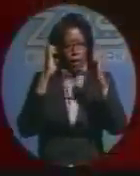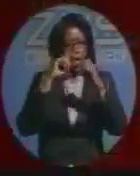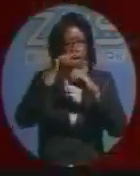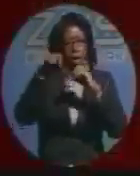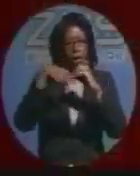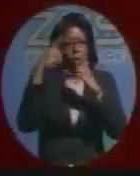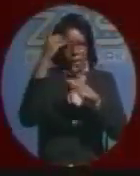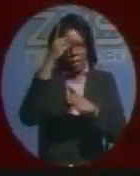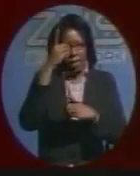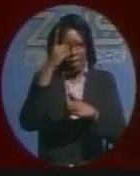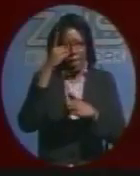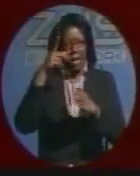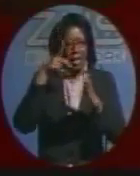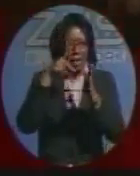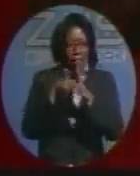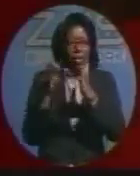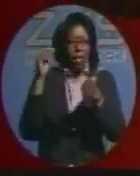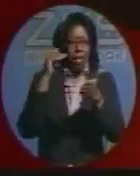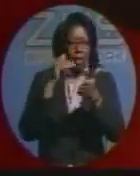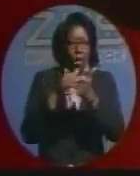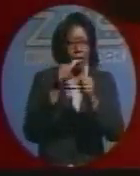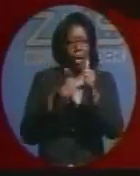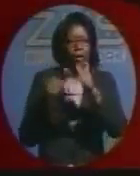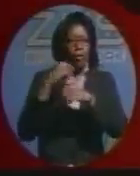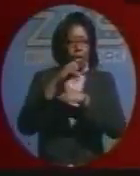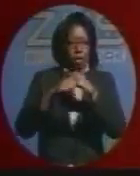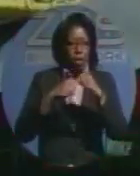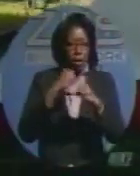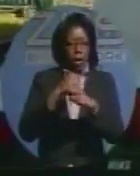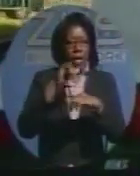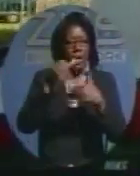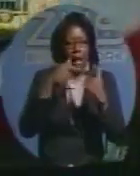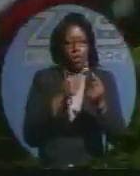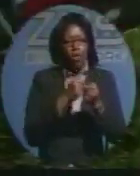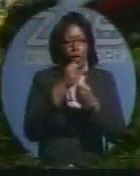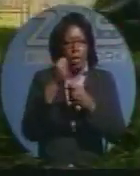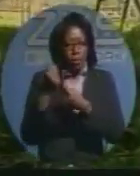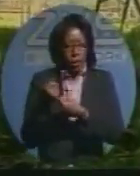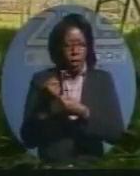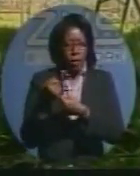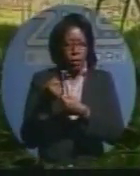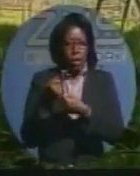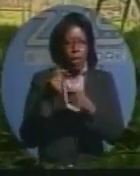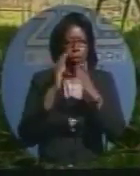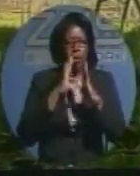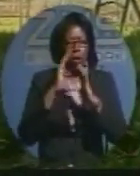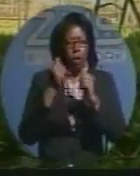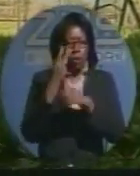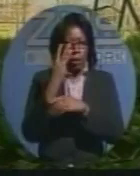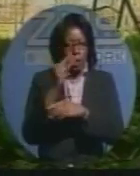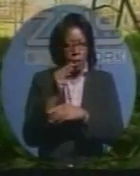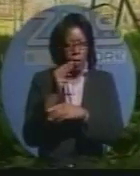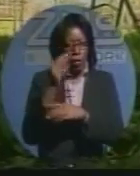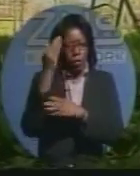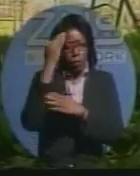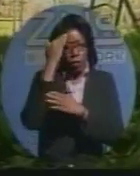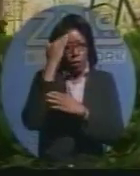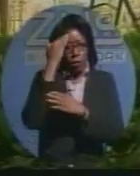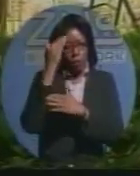disease, which kills thousands each year, and how it's transmitted. We spoke to them about the importance of knowing your